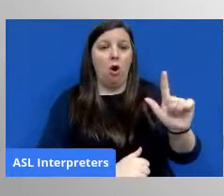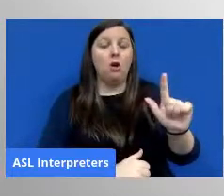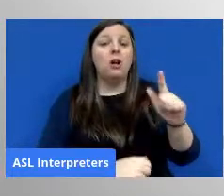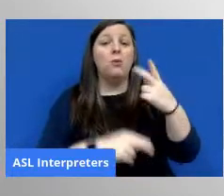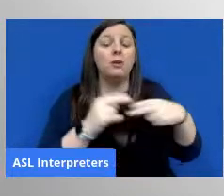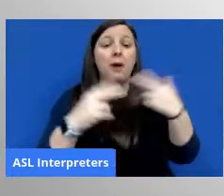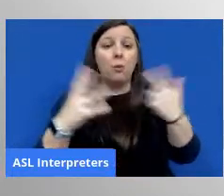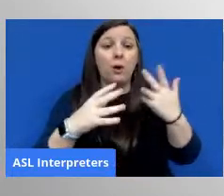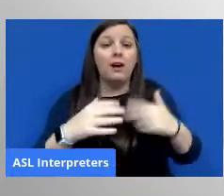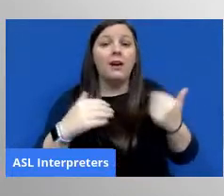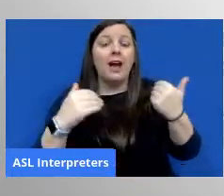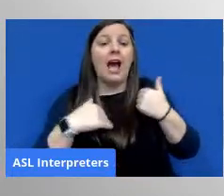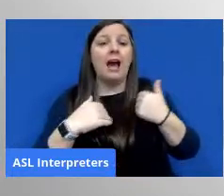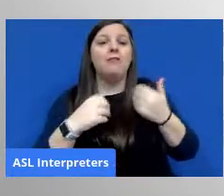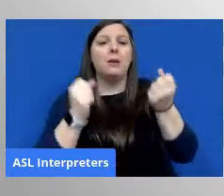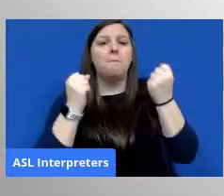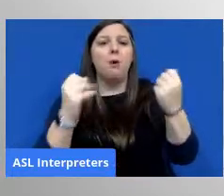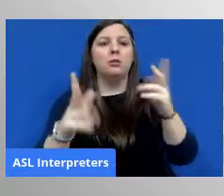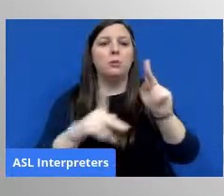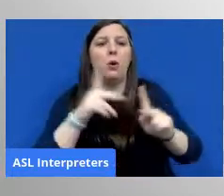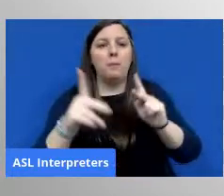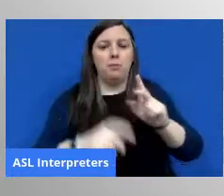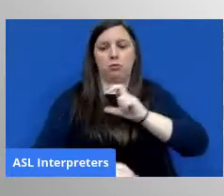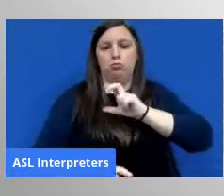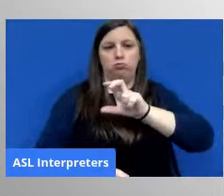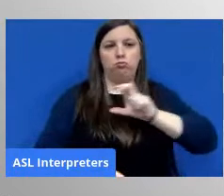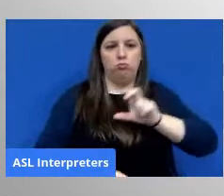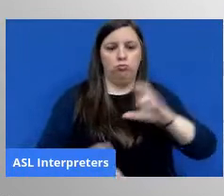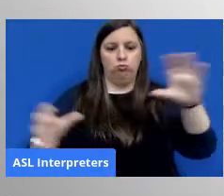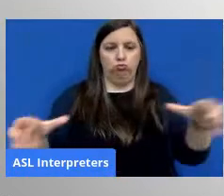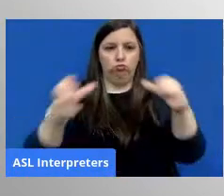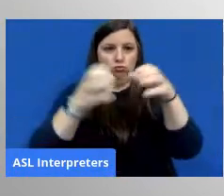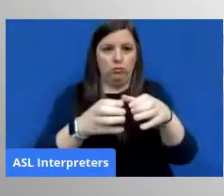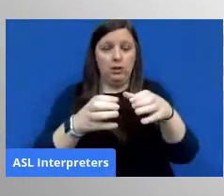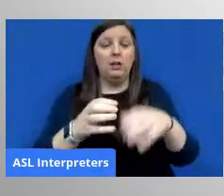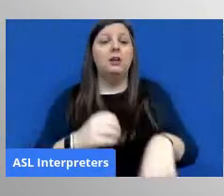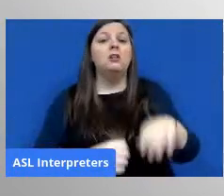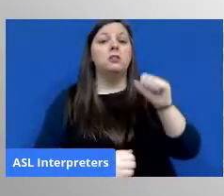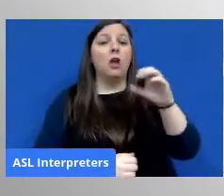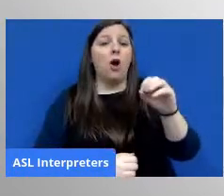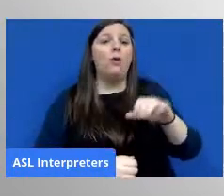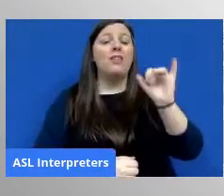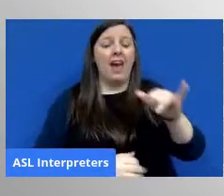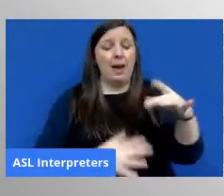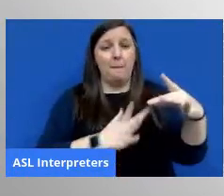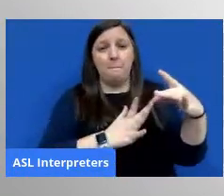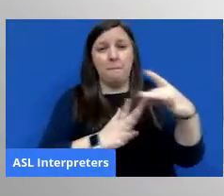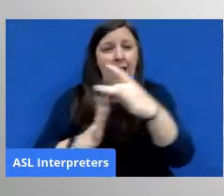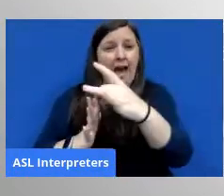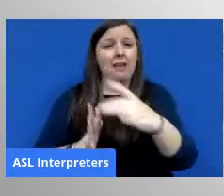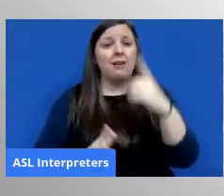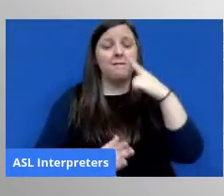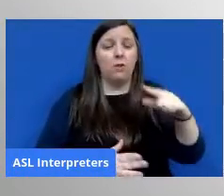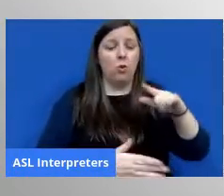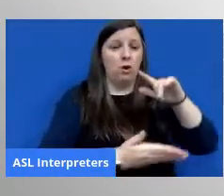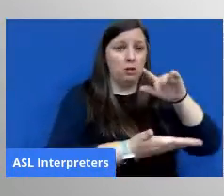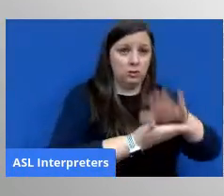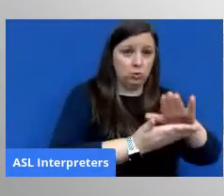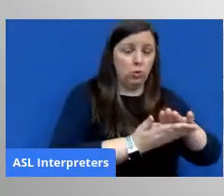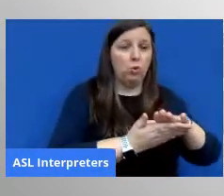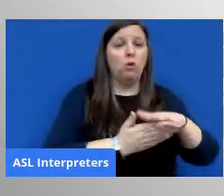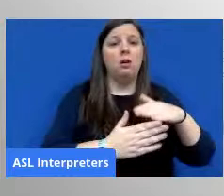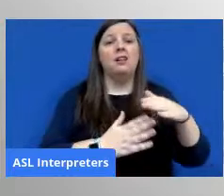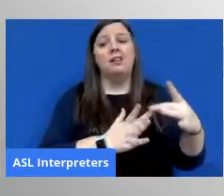table. So for example, Prison to Pipeline doesn't just involve schools. It also involves the juvenile justice system.